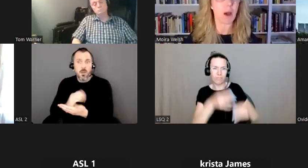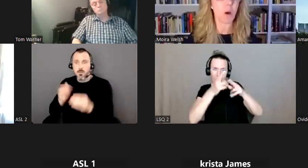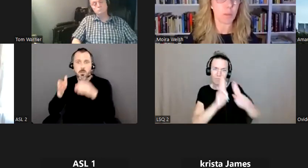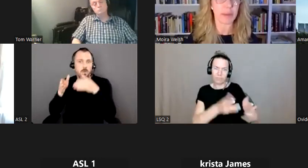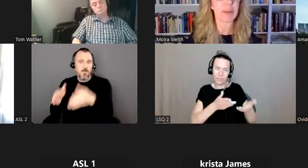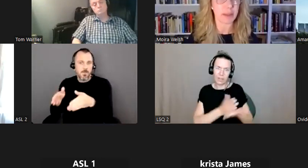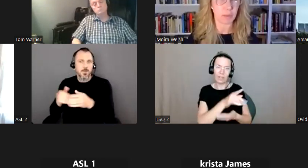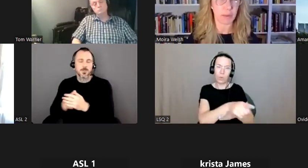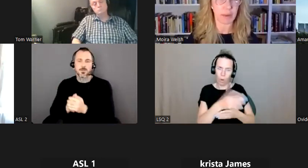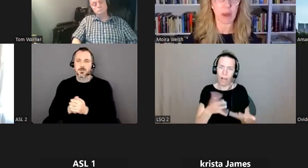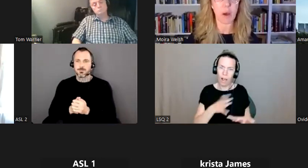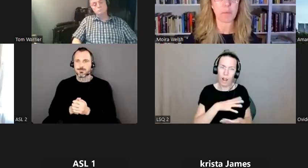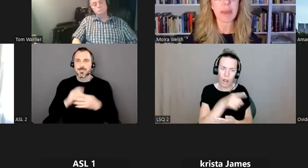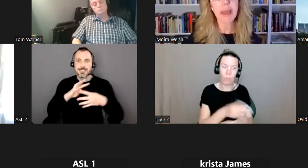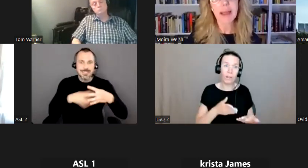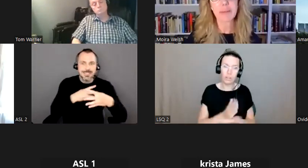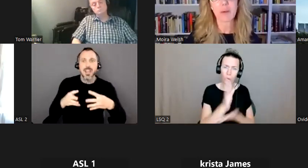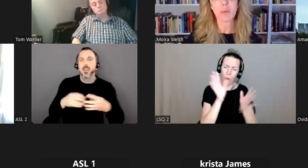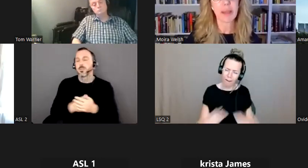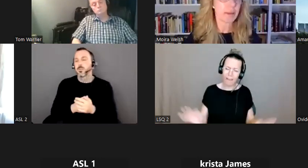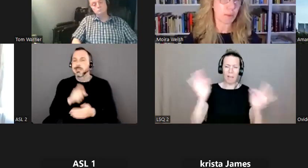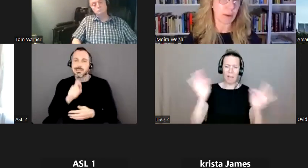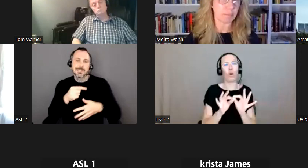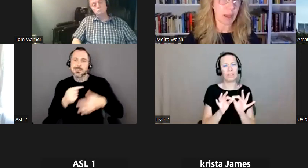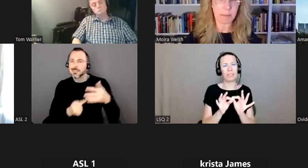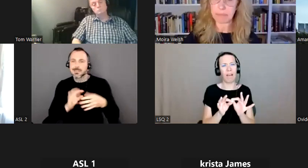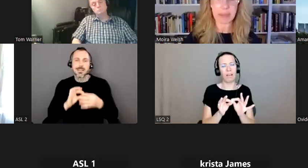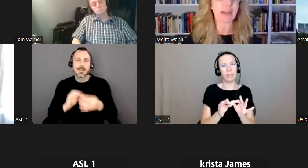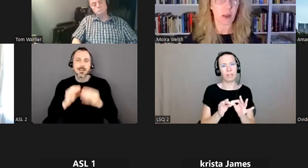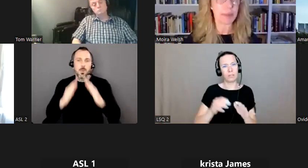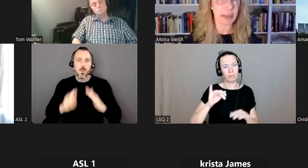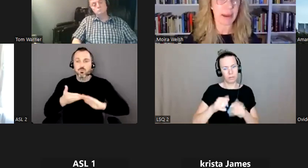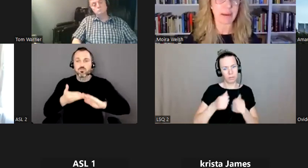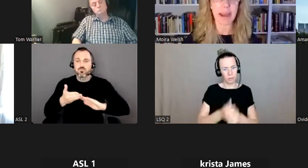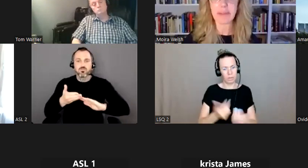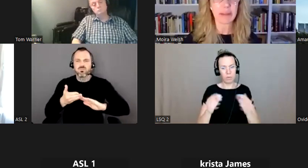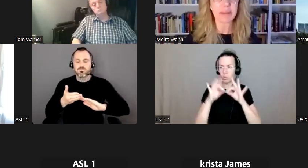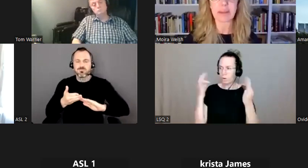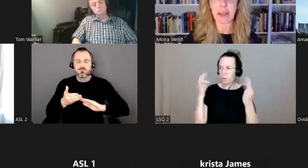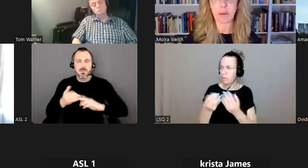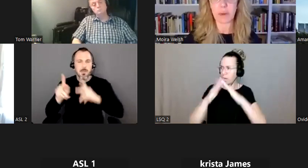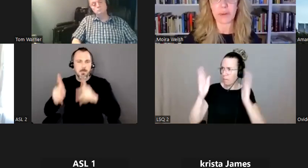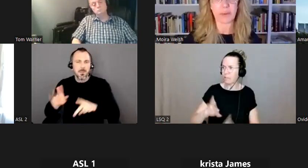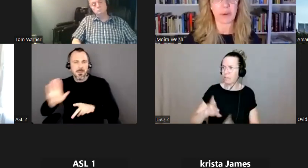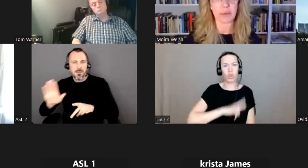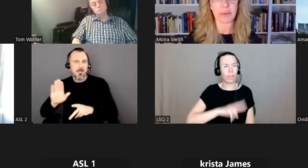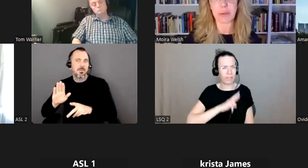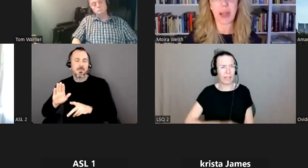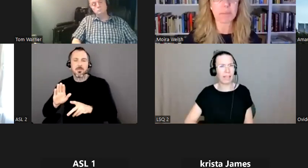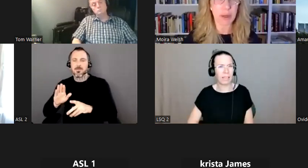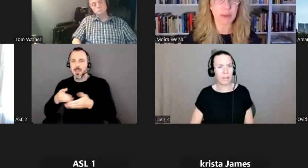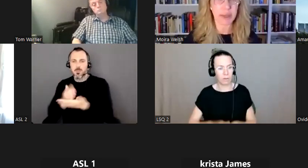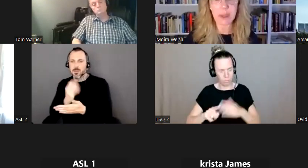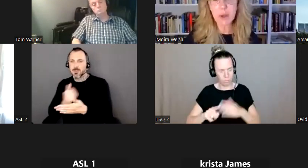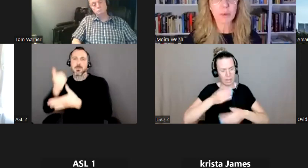of the home and the schedules of the home. And so that's where it all began. And then I think now with the STARS Third